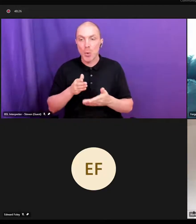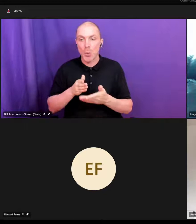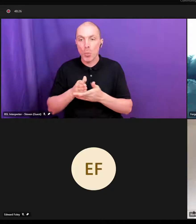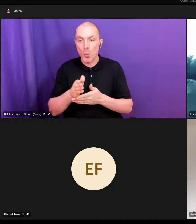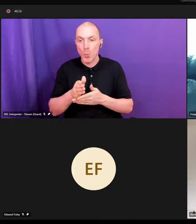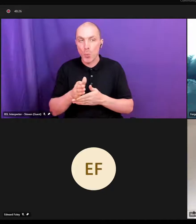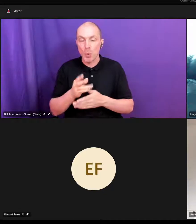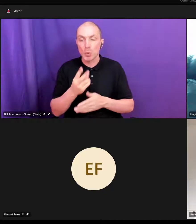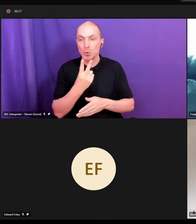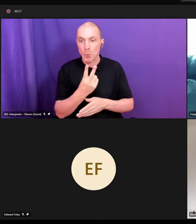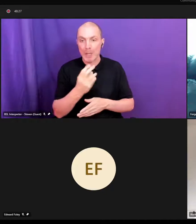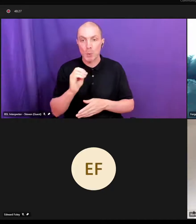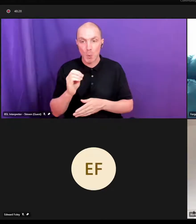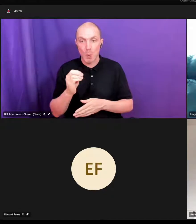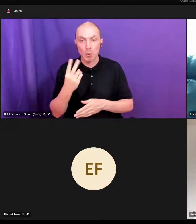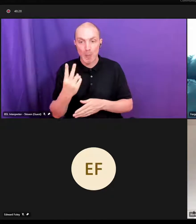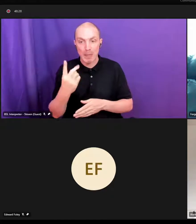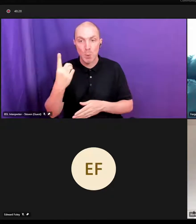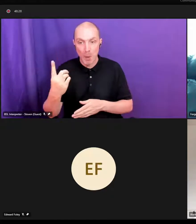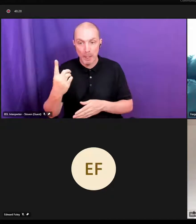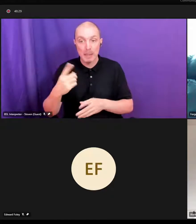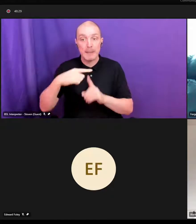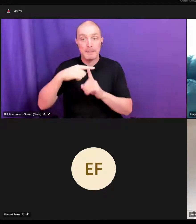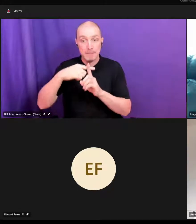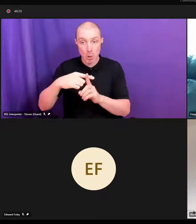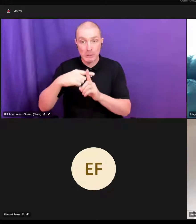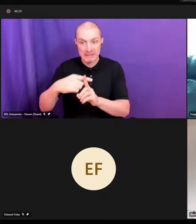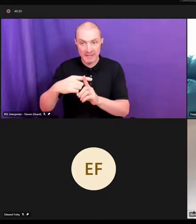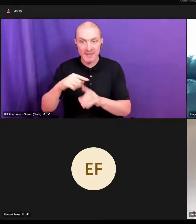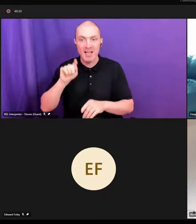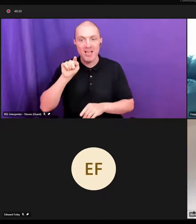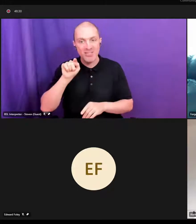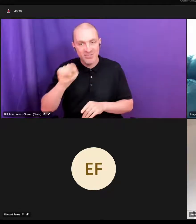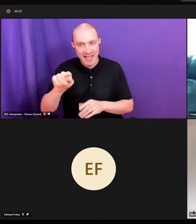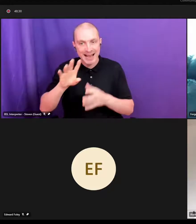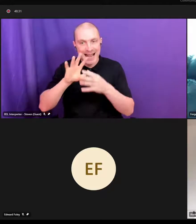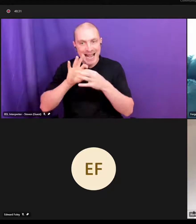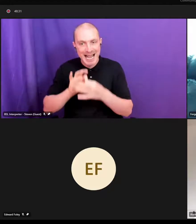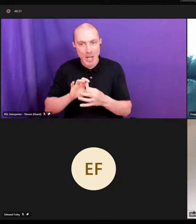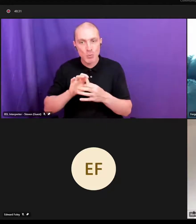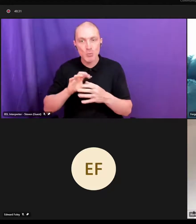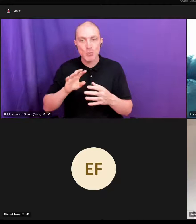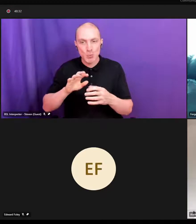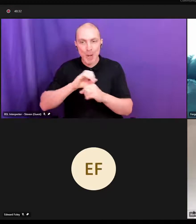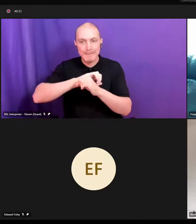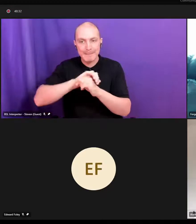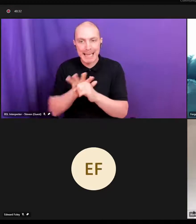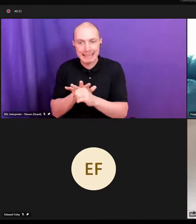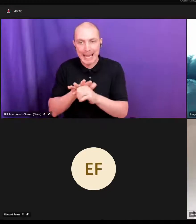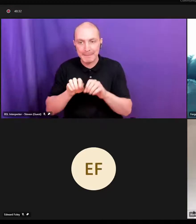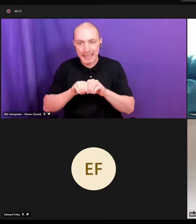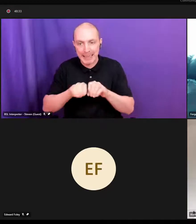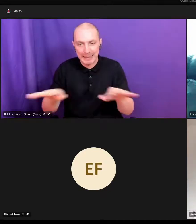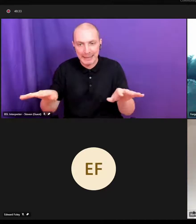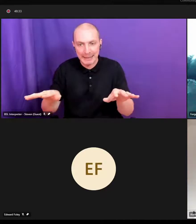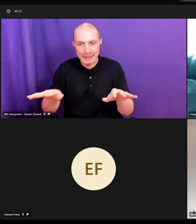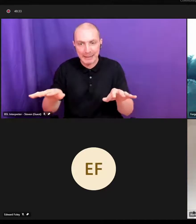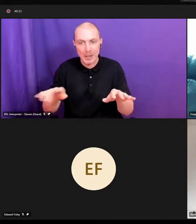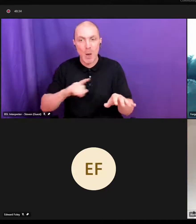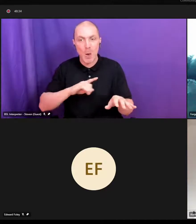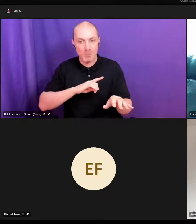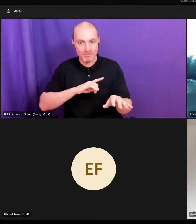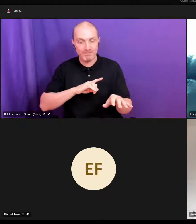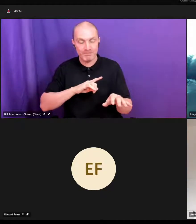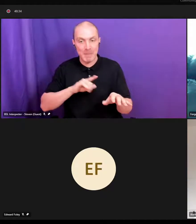2021, and that's obviously positive, but a lot of that will relate to the pandemic. There were those news reports at the weekend about